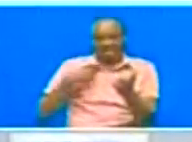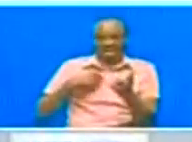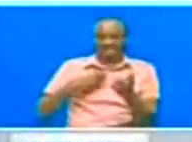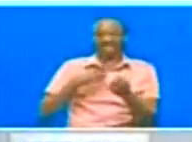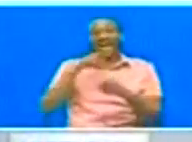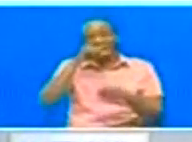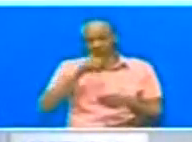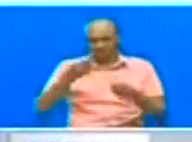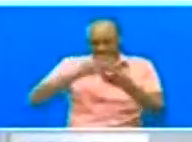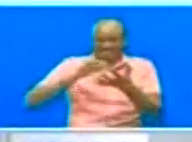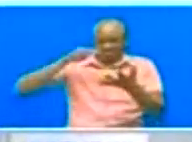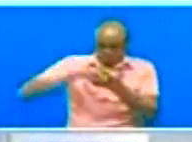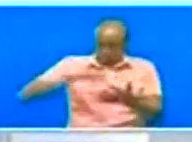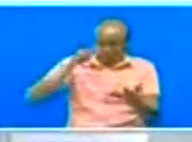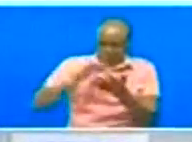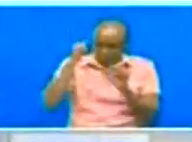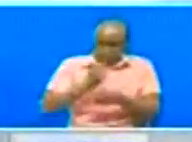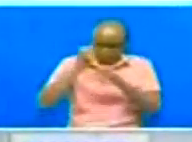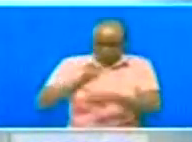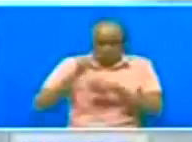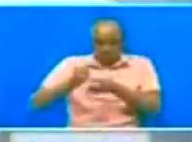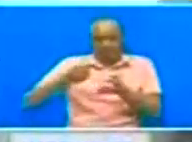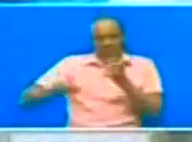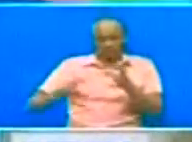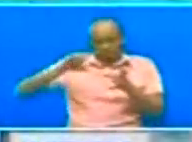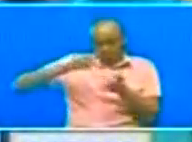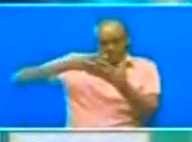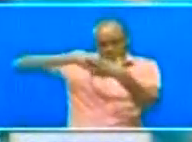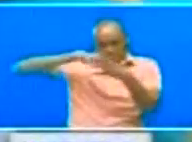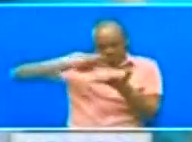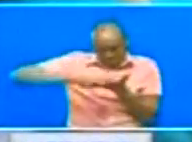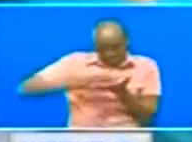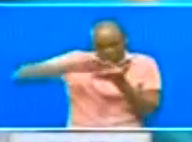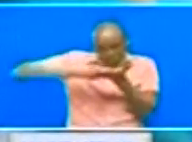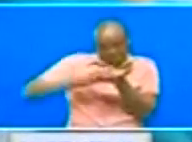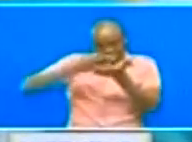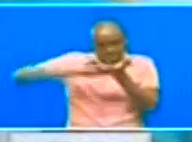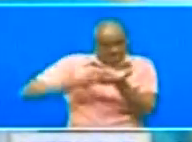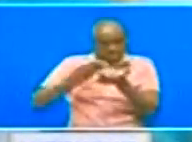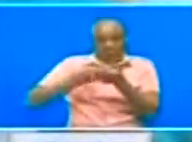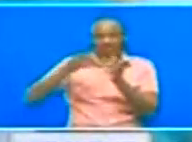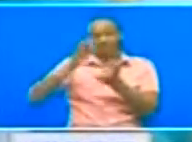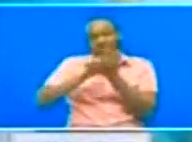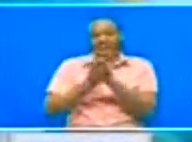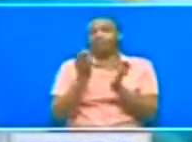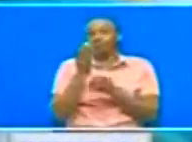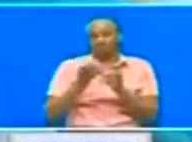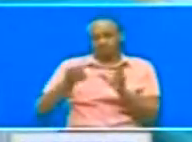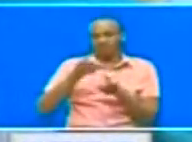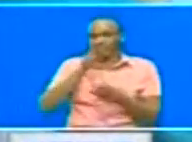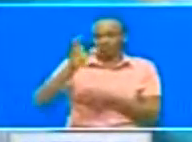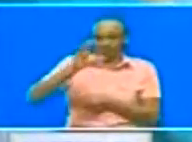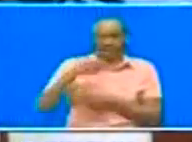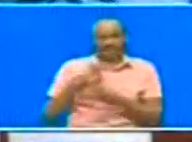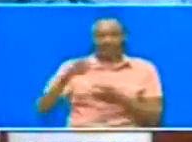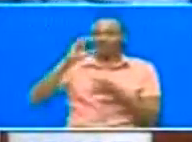mashed, sieved, and then diluted to become liquid in order to go through the tube. Nevi is unable to feed through the